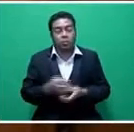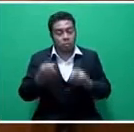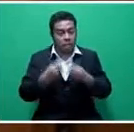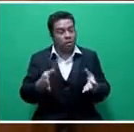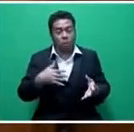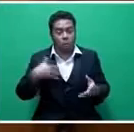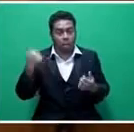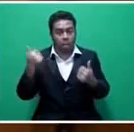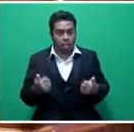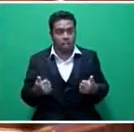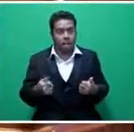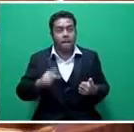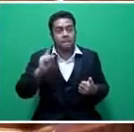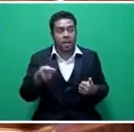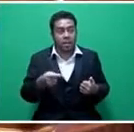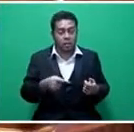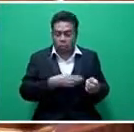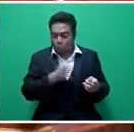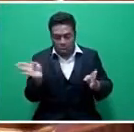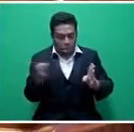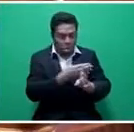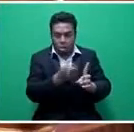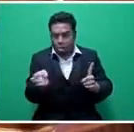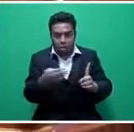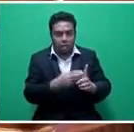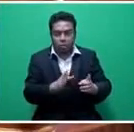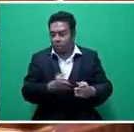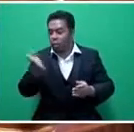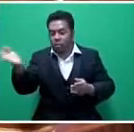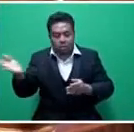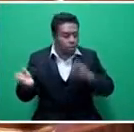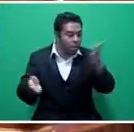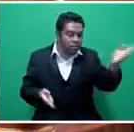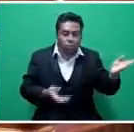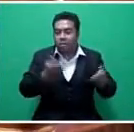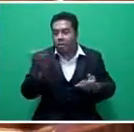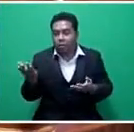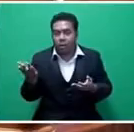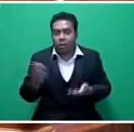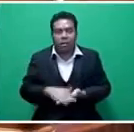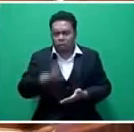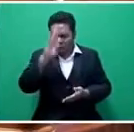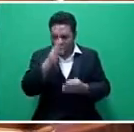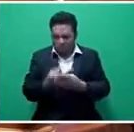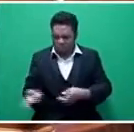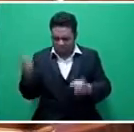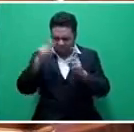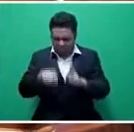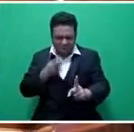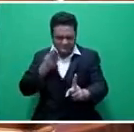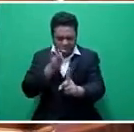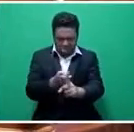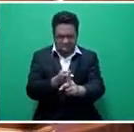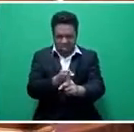well, but then you started to go astray and started going this way and that way. So I hope you stick to